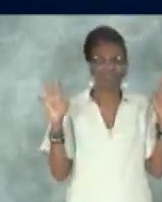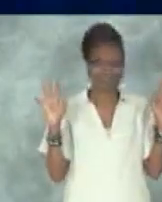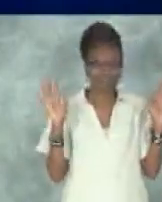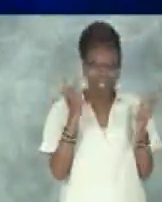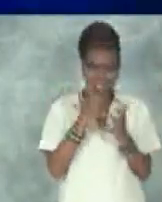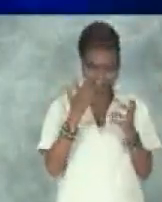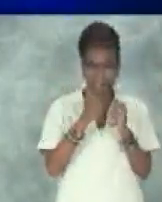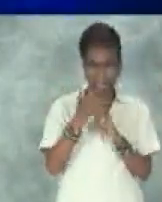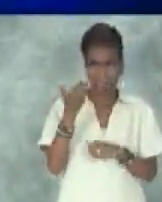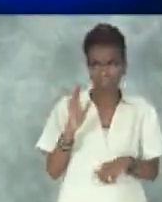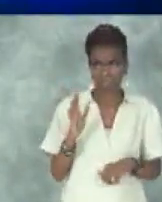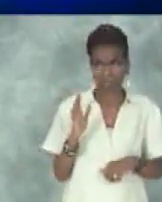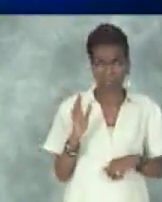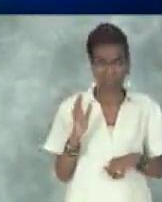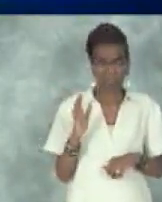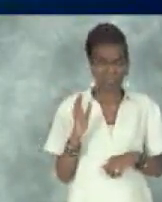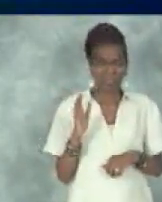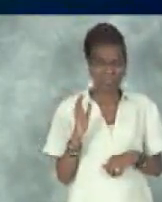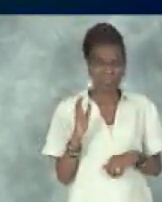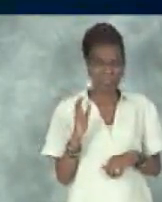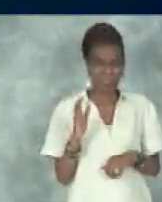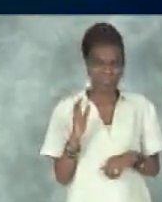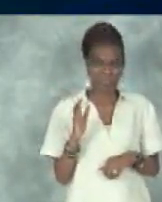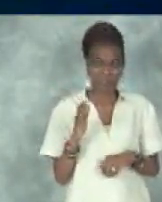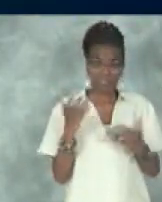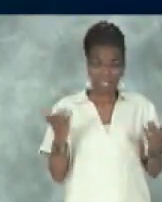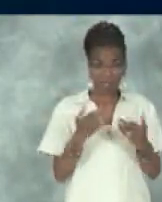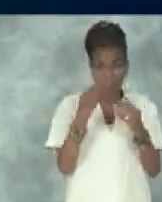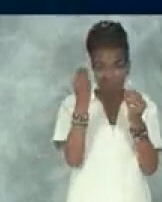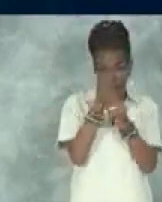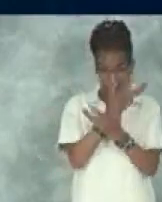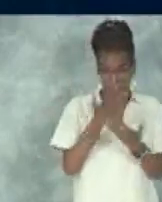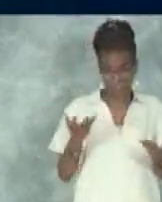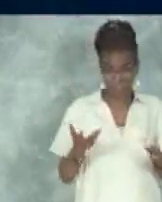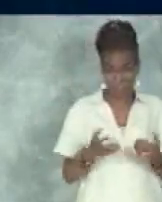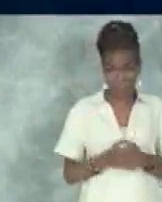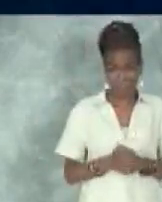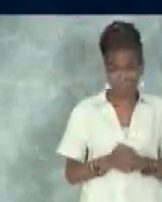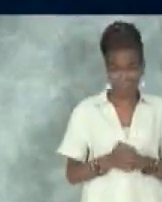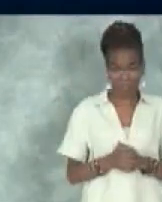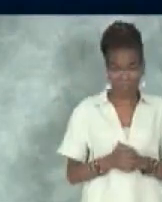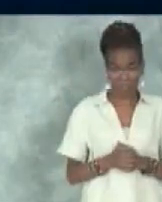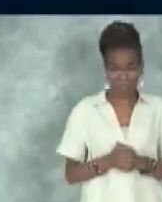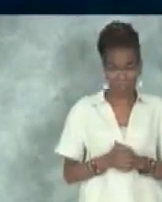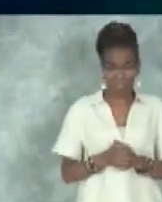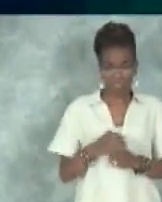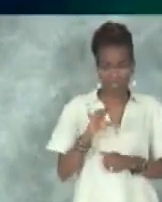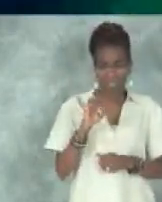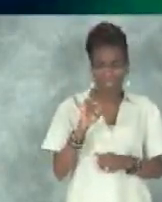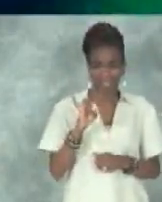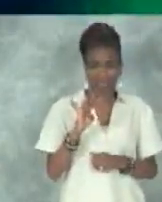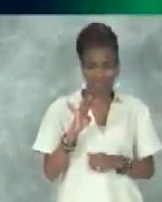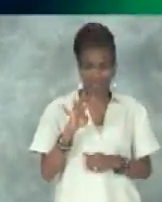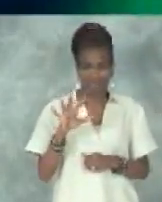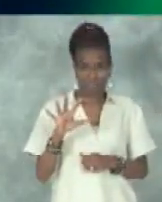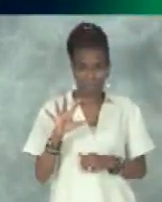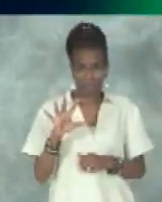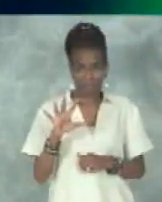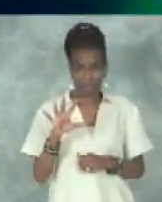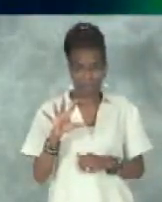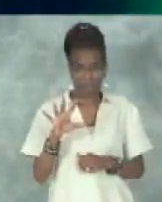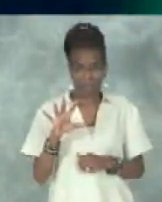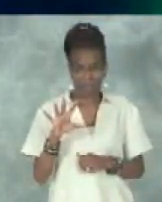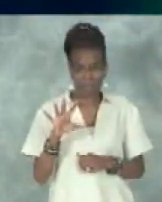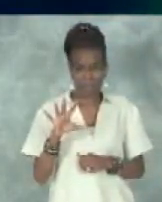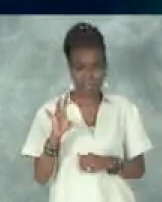at God. Listen, I'm here to tell you that if you text Enon Prayer to 84576, somebody will reach